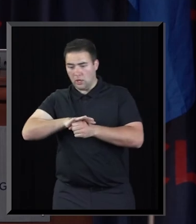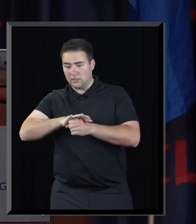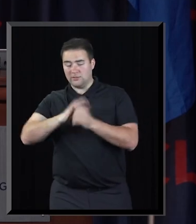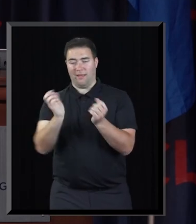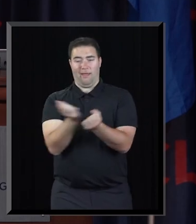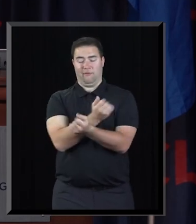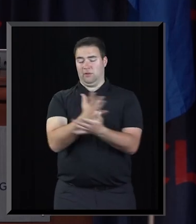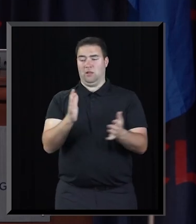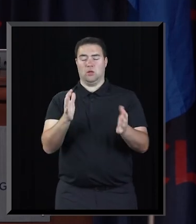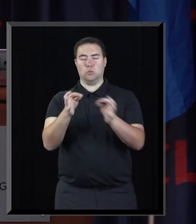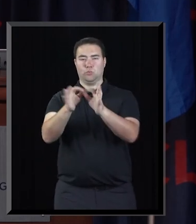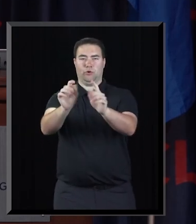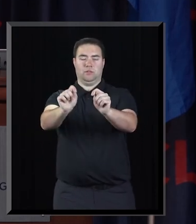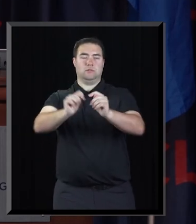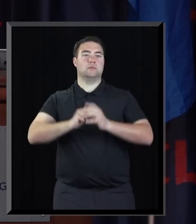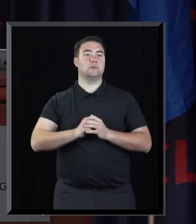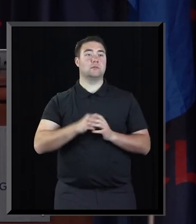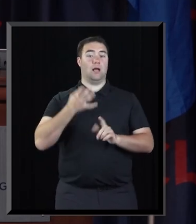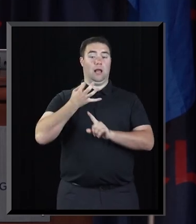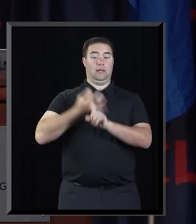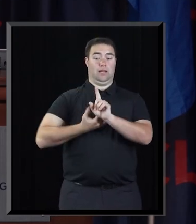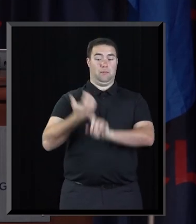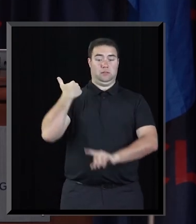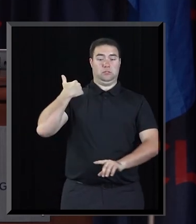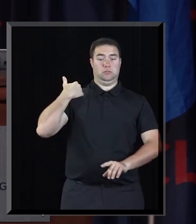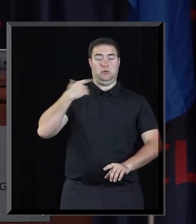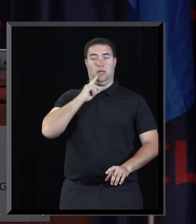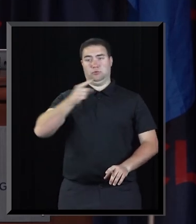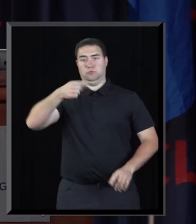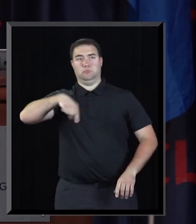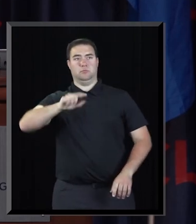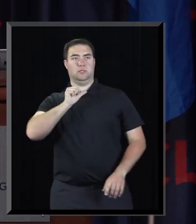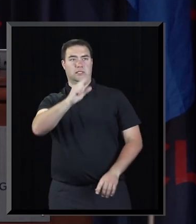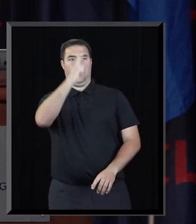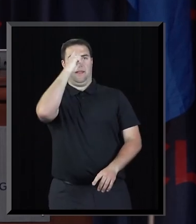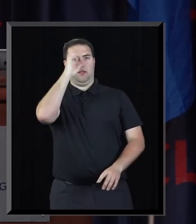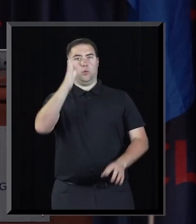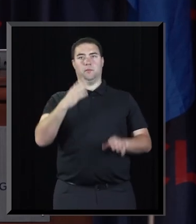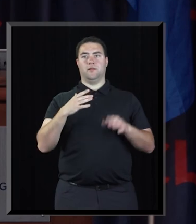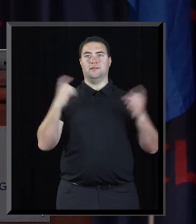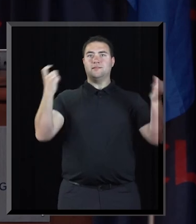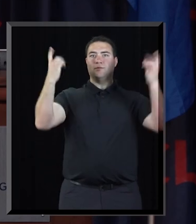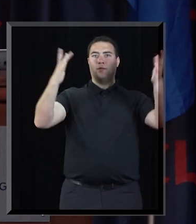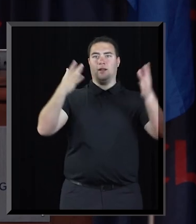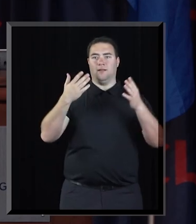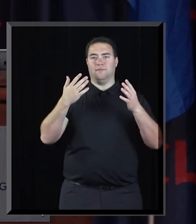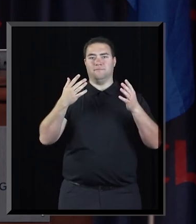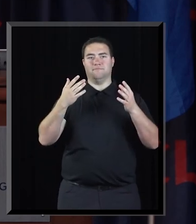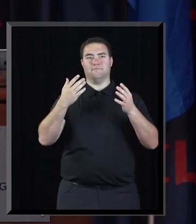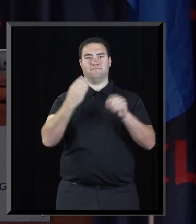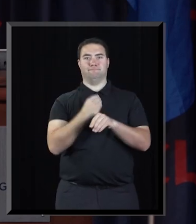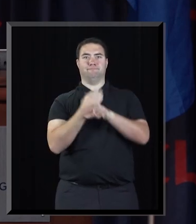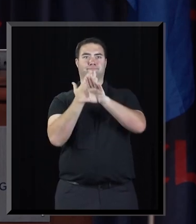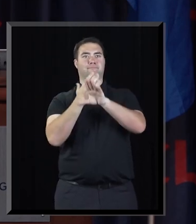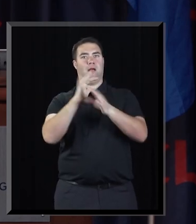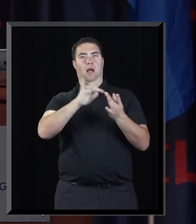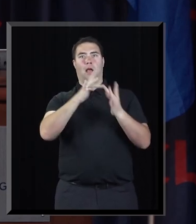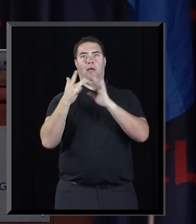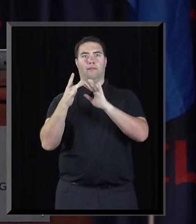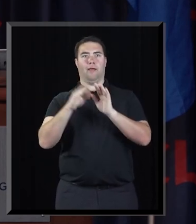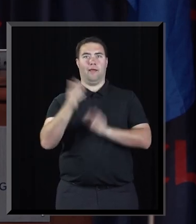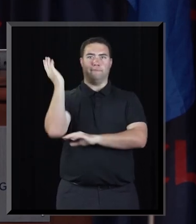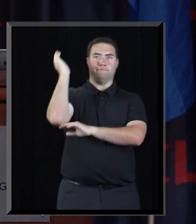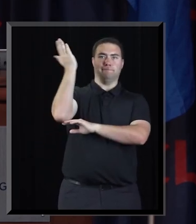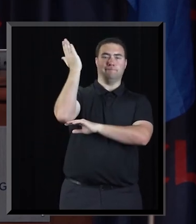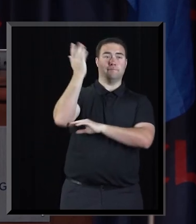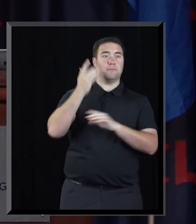Nine months ago, I'm sure no one thought that we would be celebrating our success from an online presentation. Despite that, the feeling